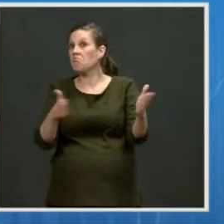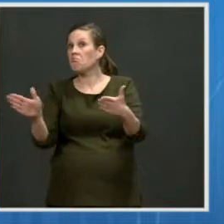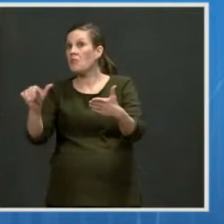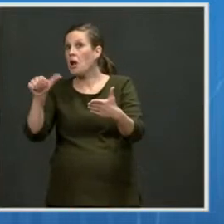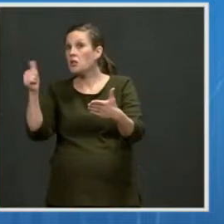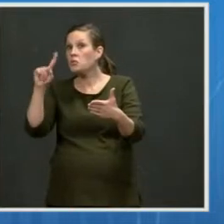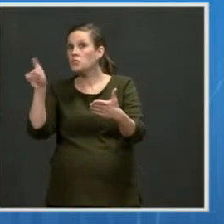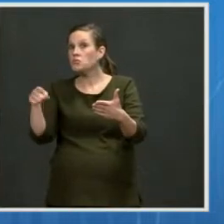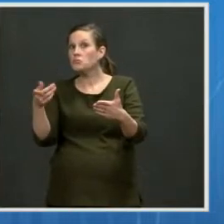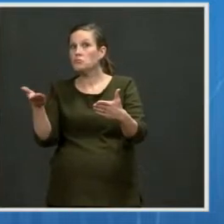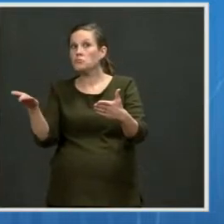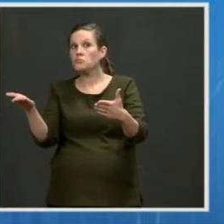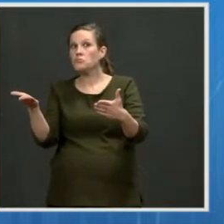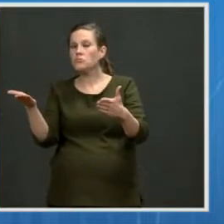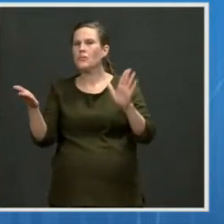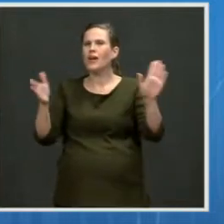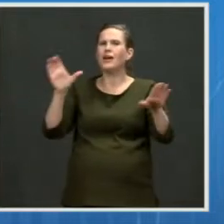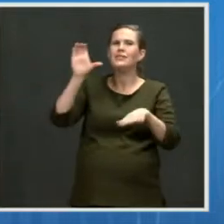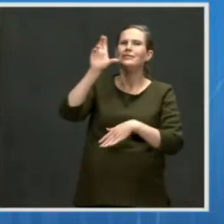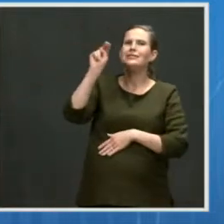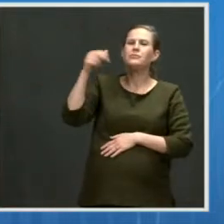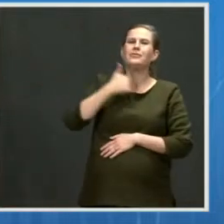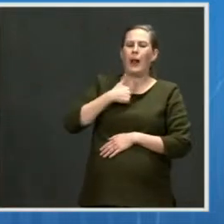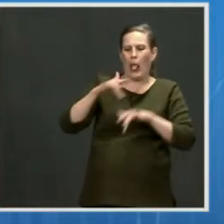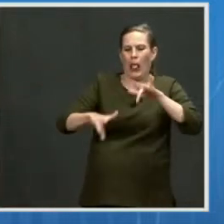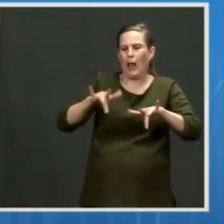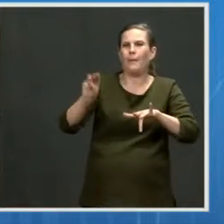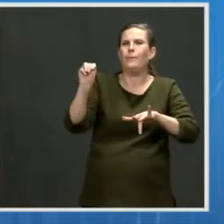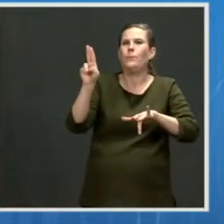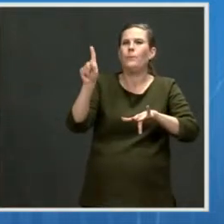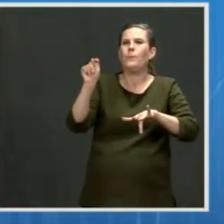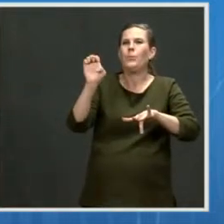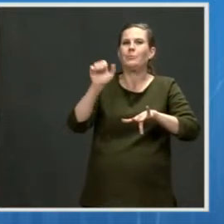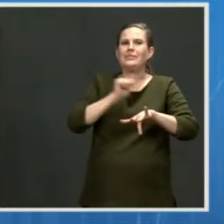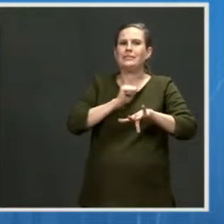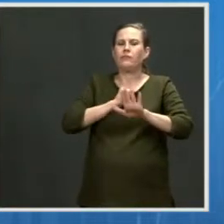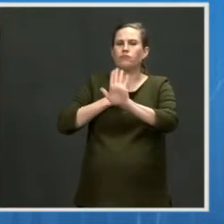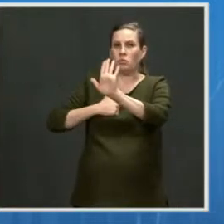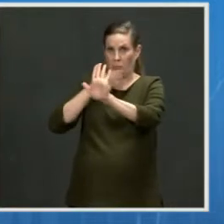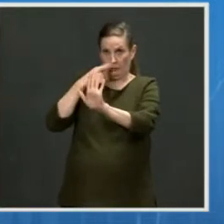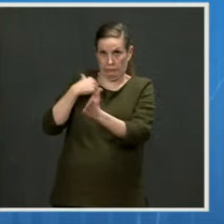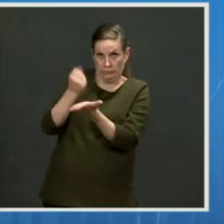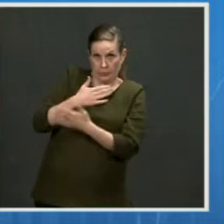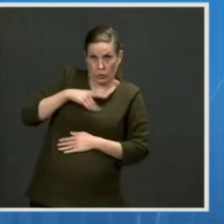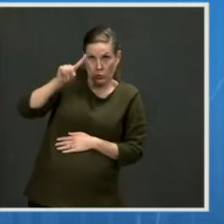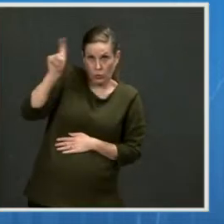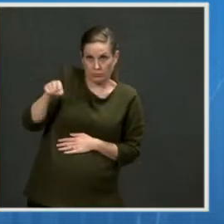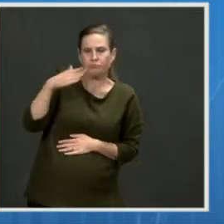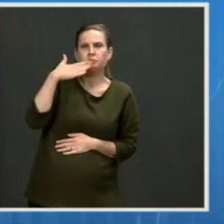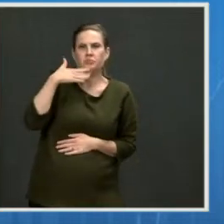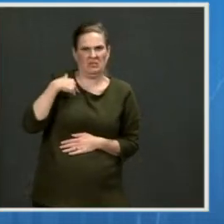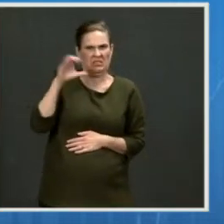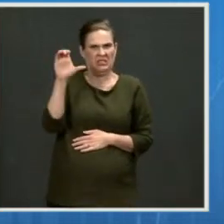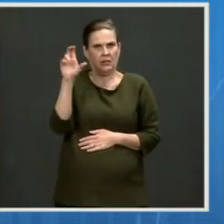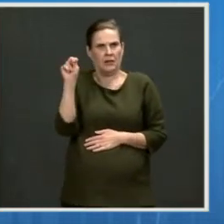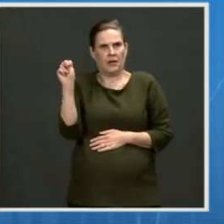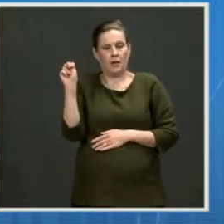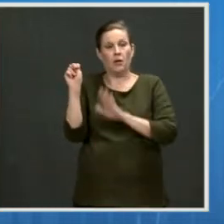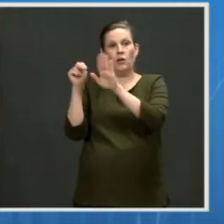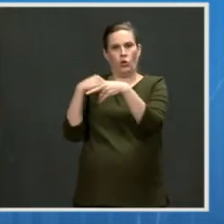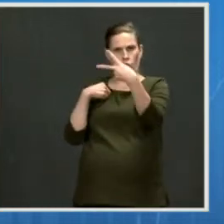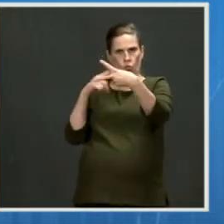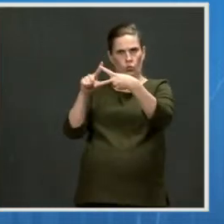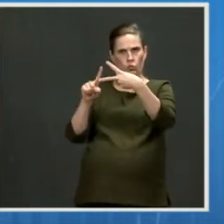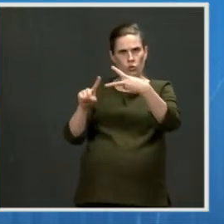wasn't letting me unmute, but it just did. Can you hear me? Yes, Jeremy. Okay, thank you. Two questions. First of all, you said that